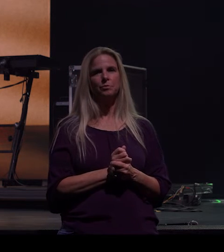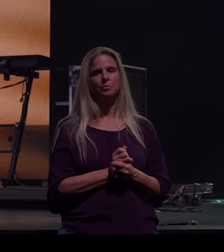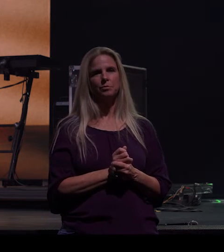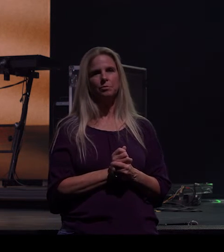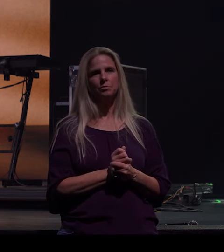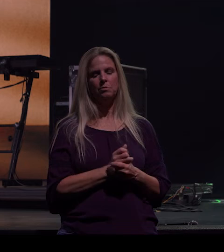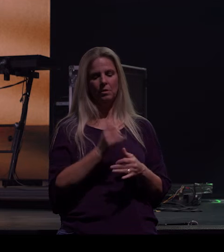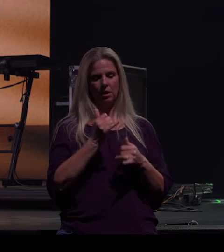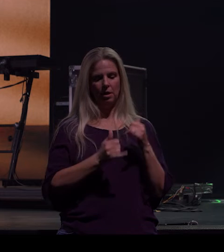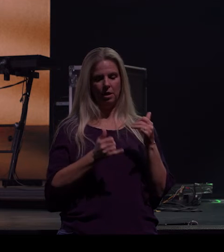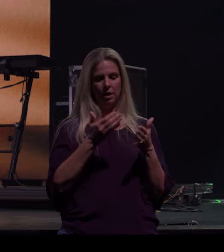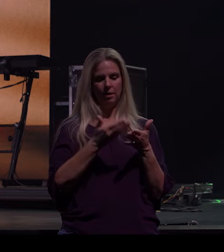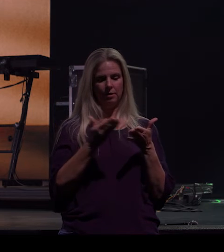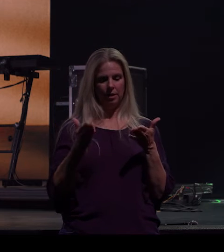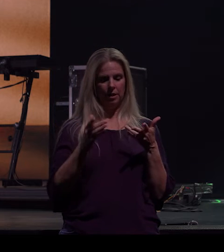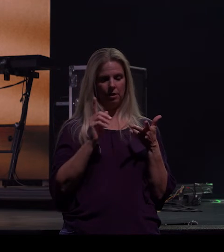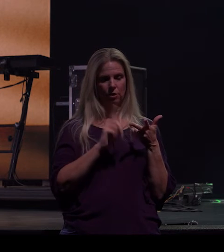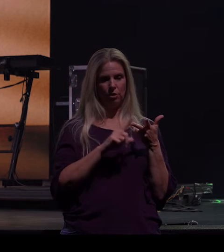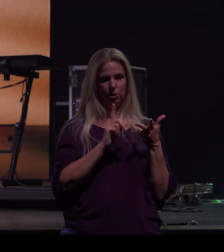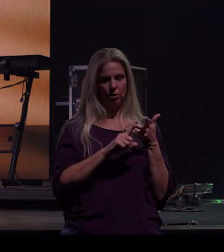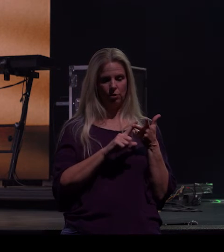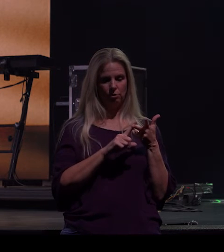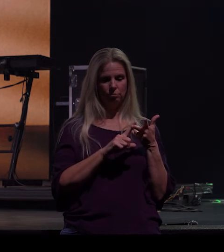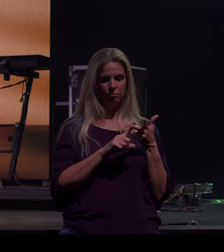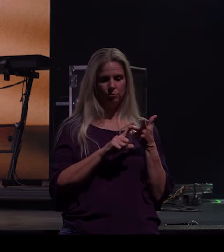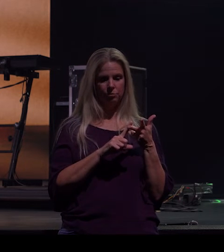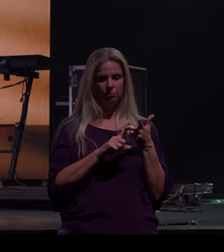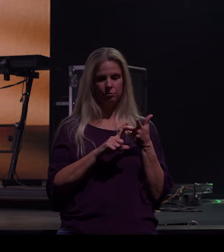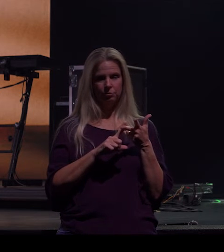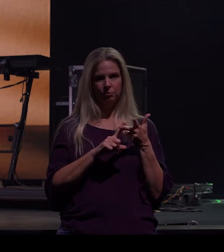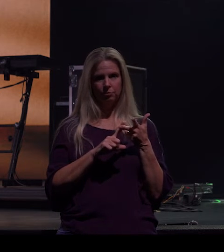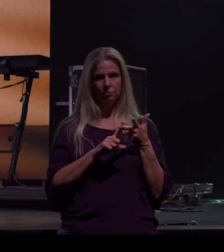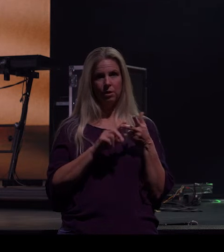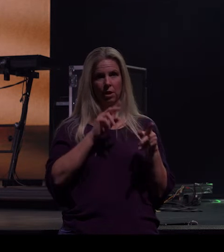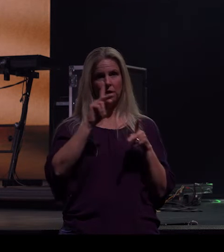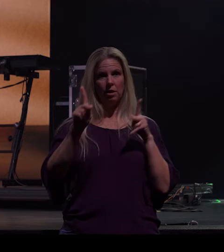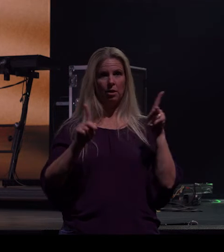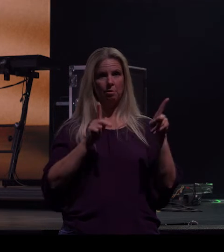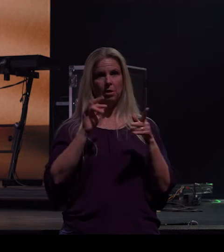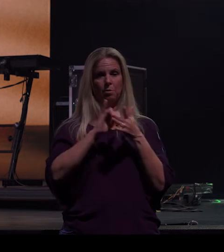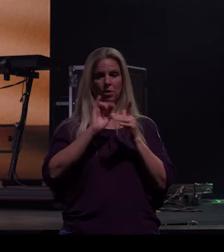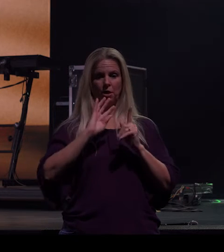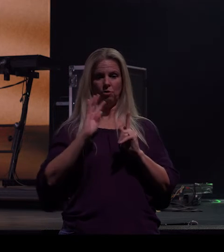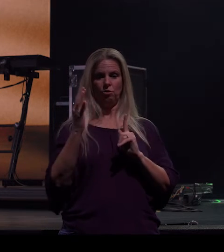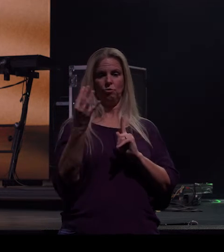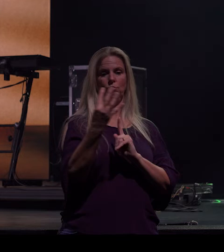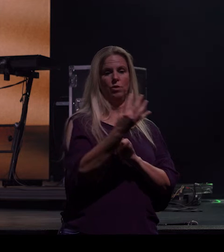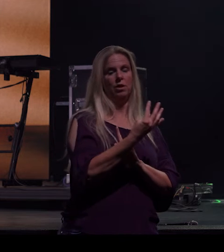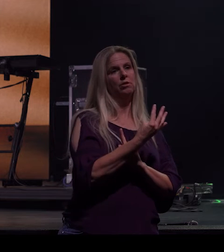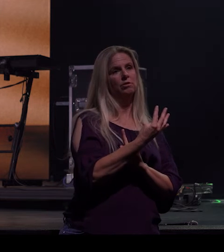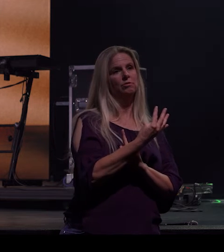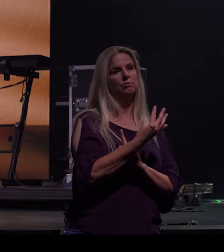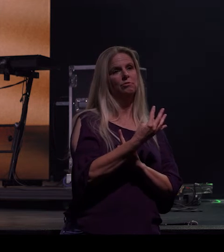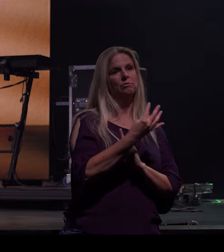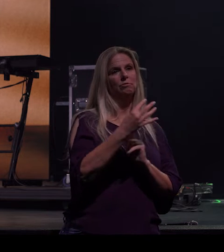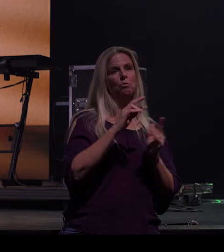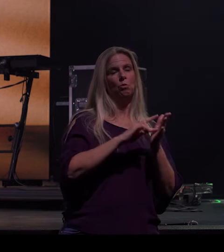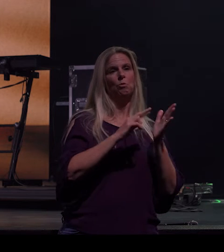Here's the last thing I'd say. The quality of the people you surround yourself with will determine the quality of the advice you